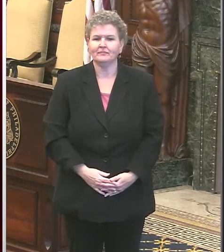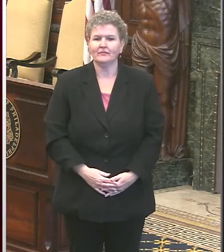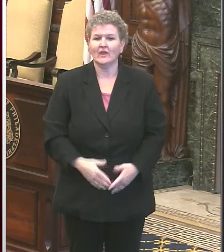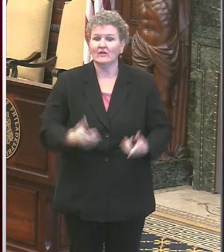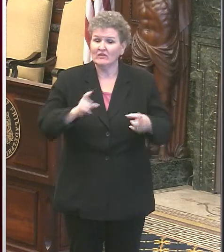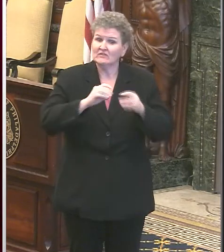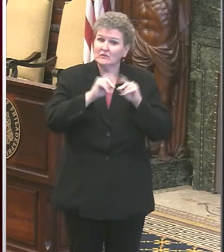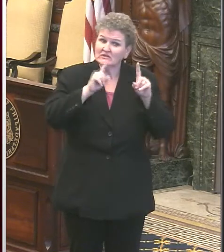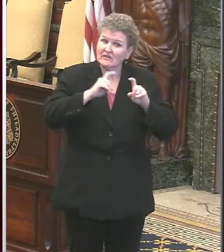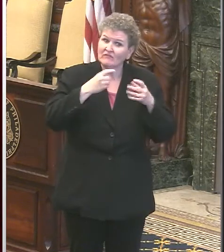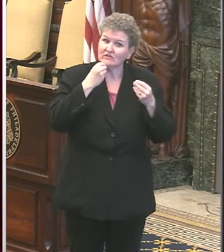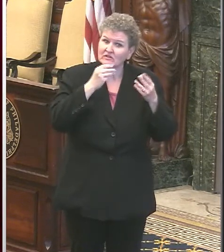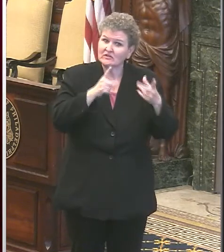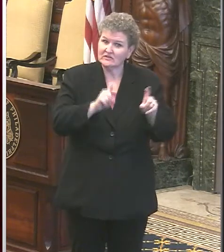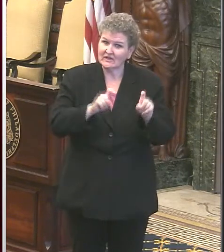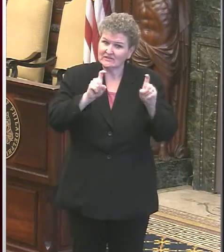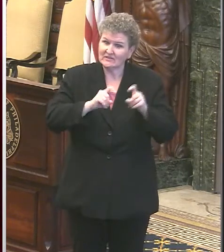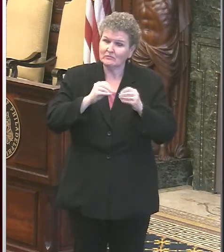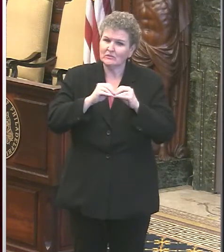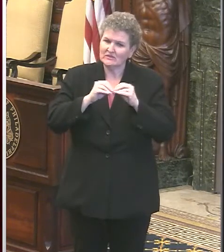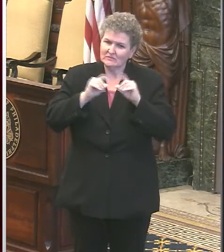So.